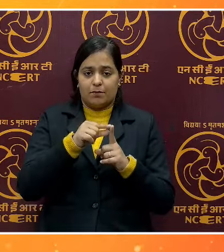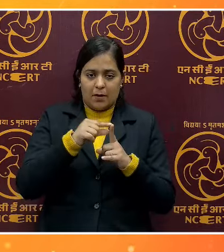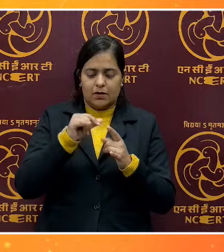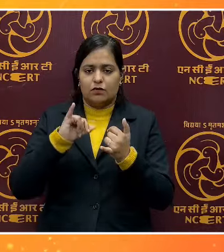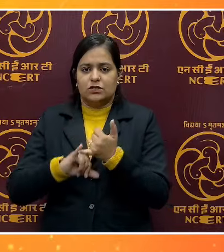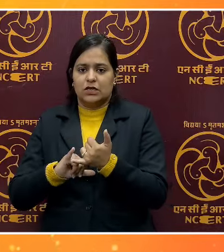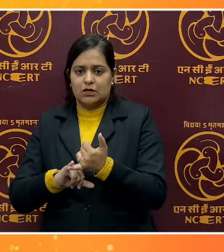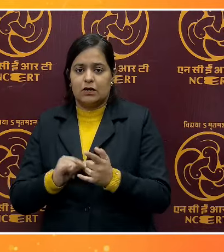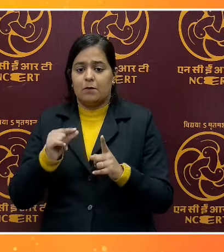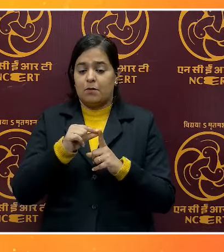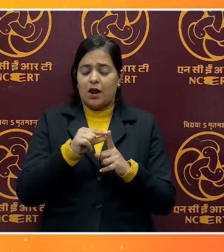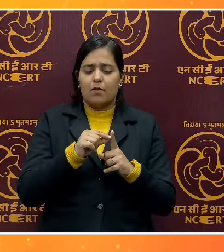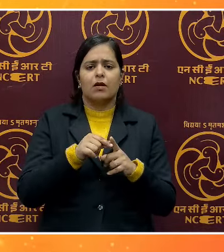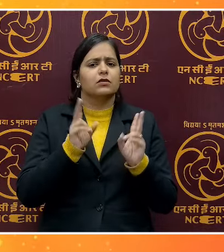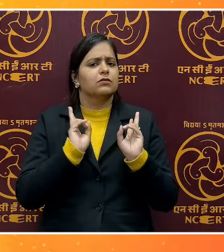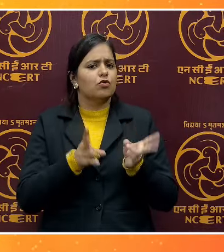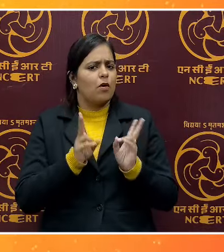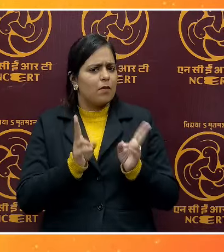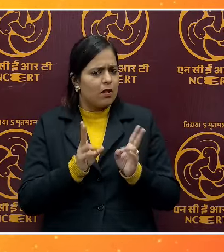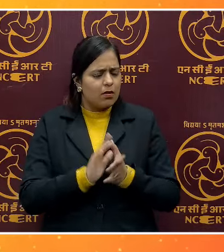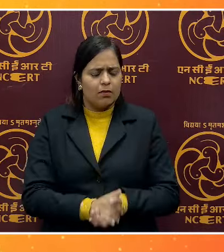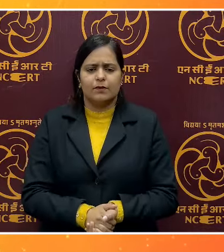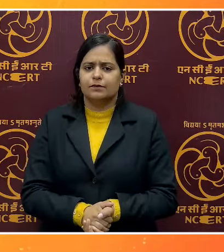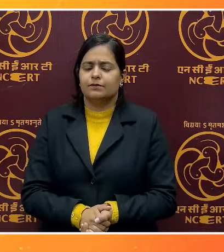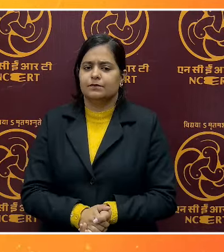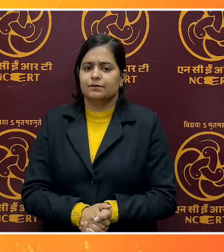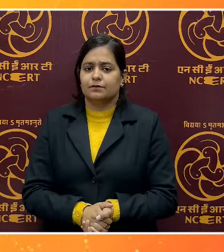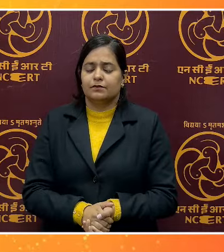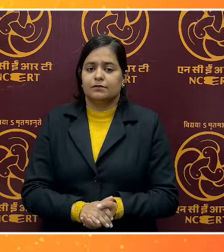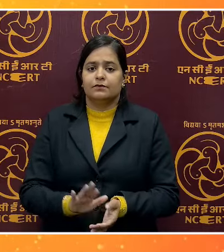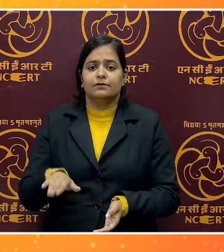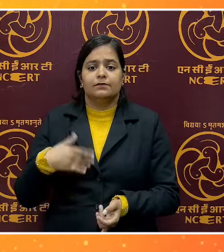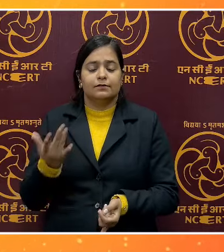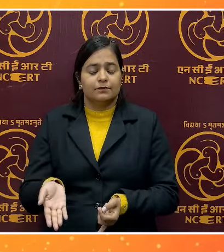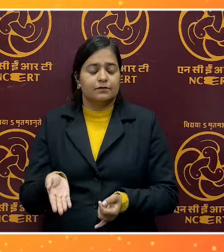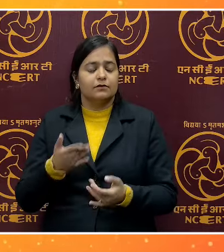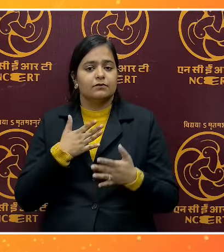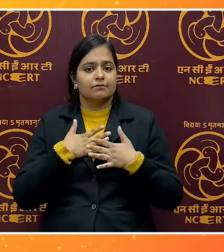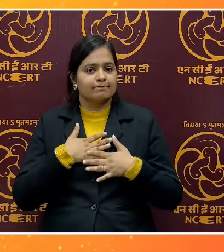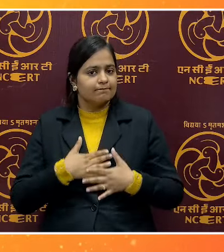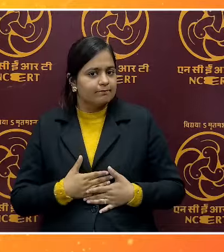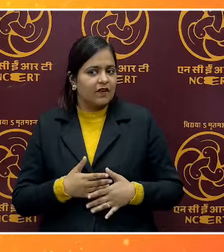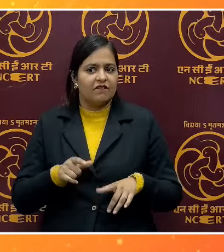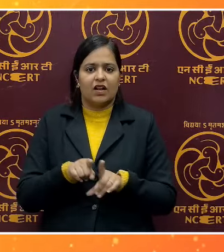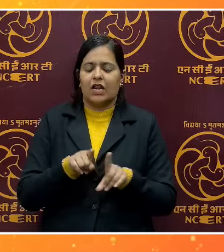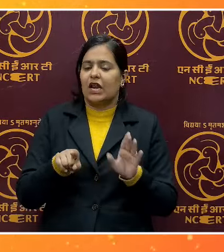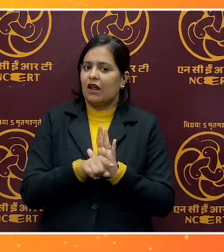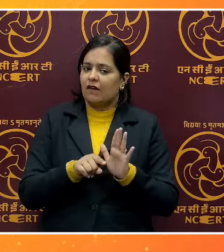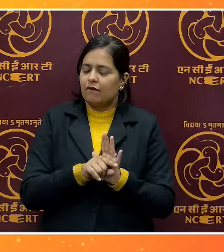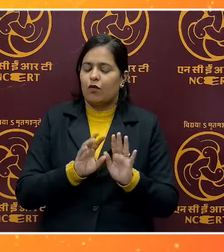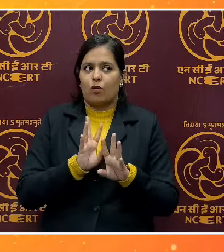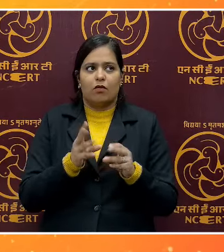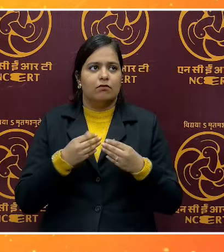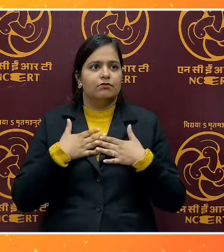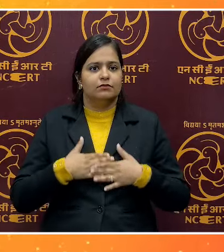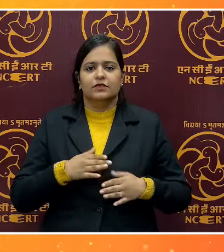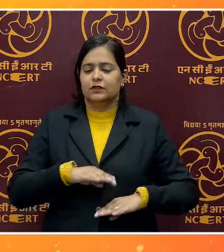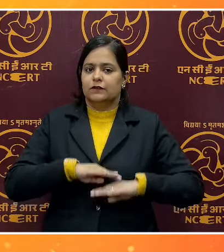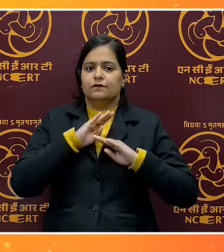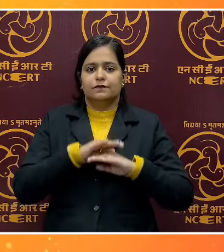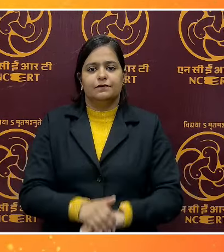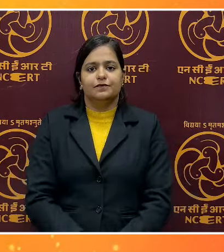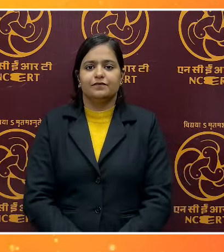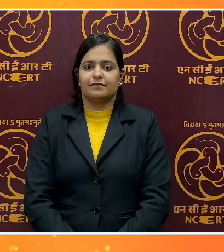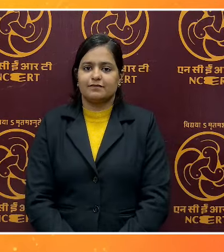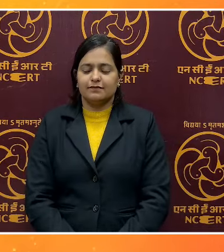Primary valencies are normally ionizable and are satisfied by negative ions.